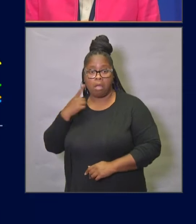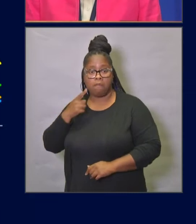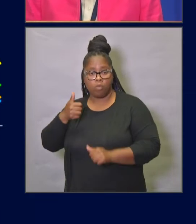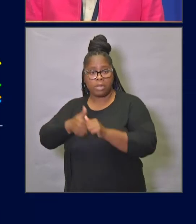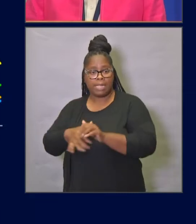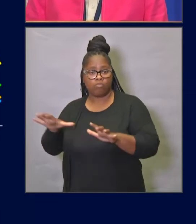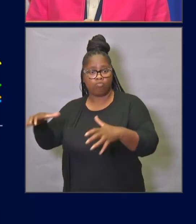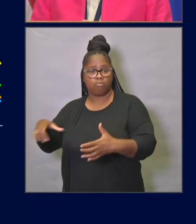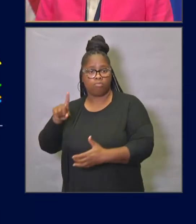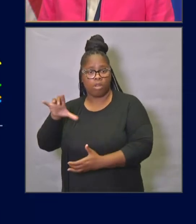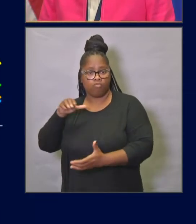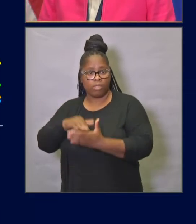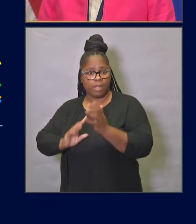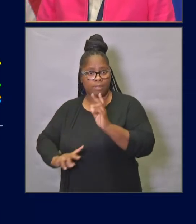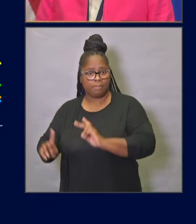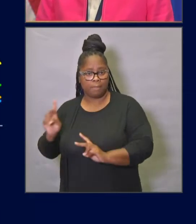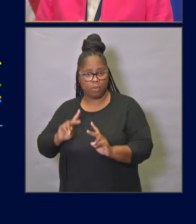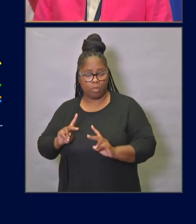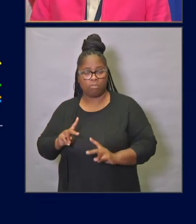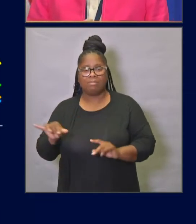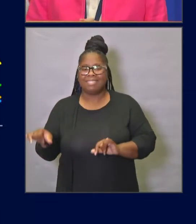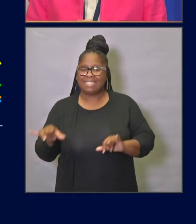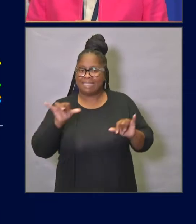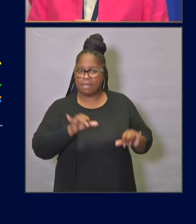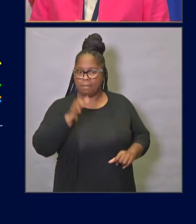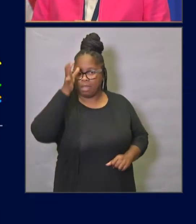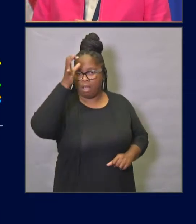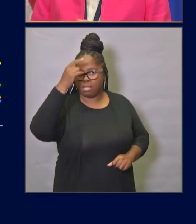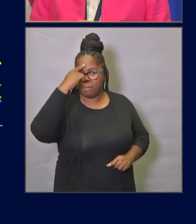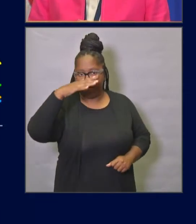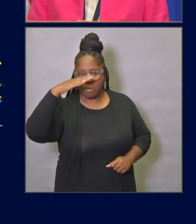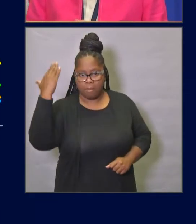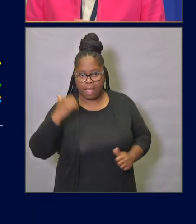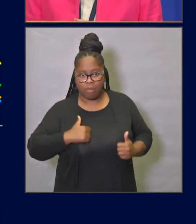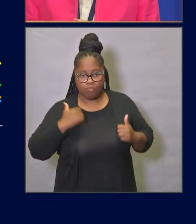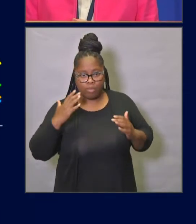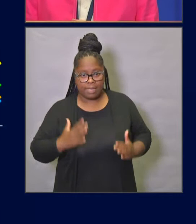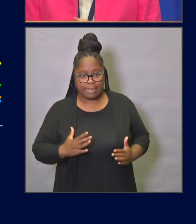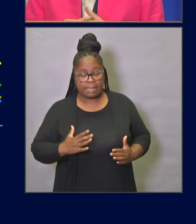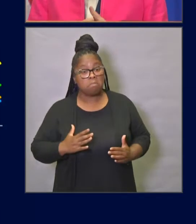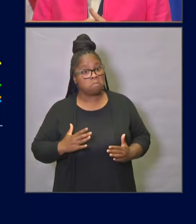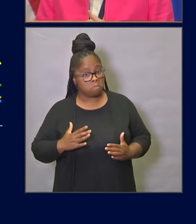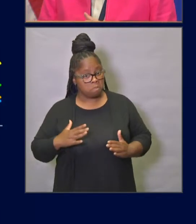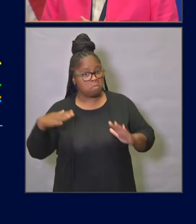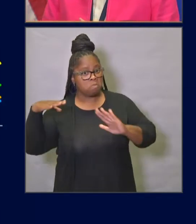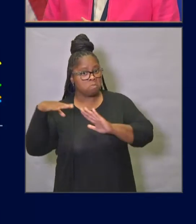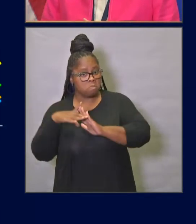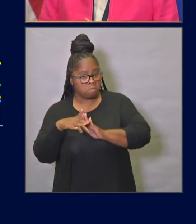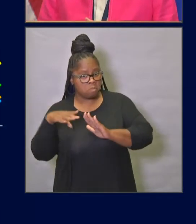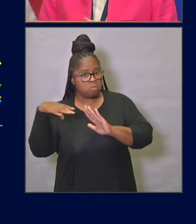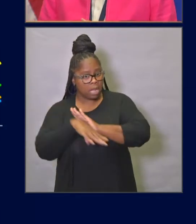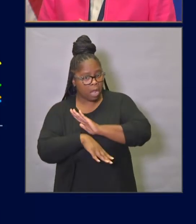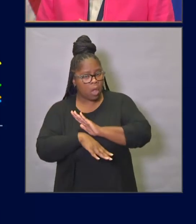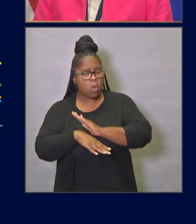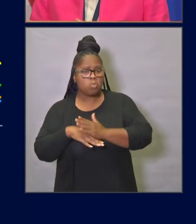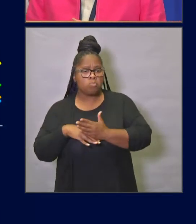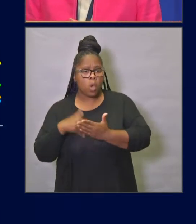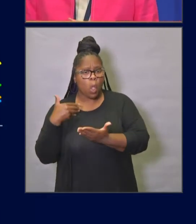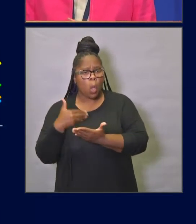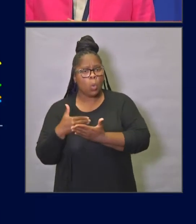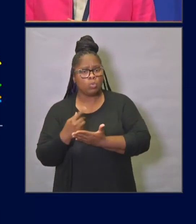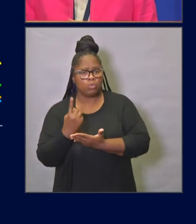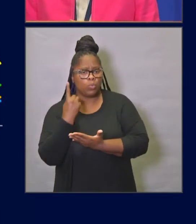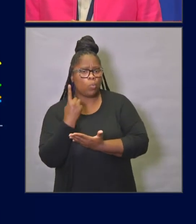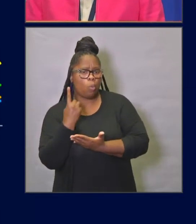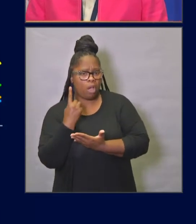100,000 people. Similarly, the mortality rate among Black residents has decreased to almost 1 death per